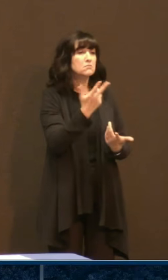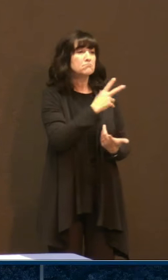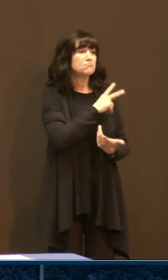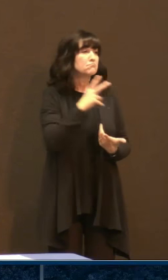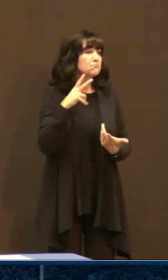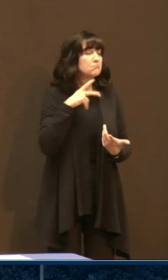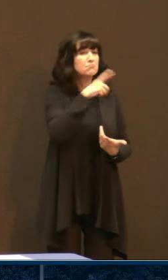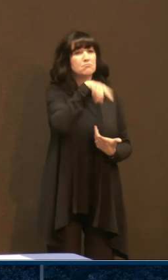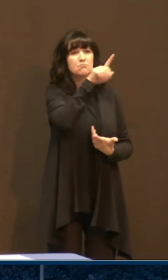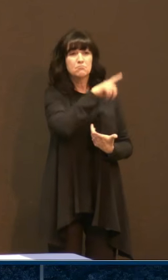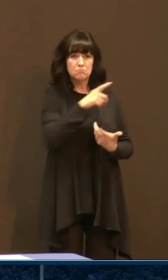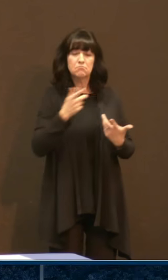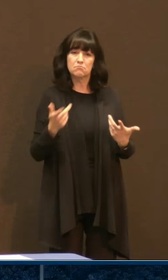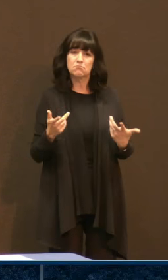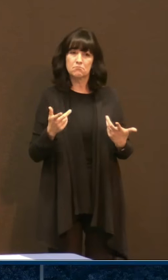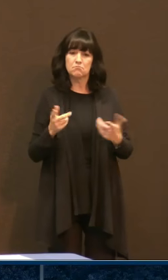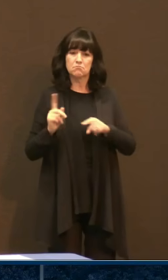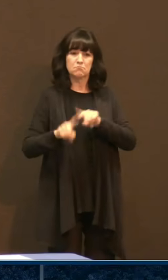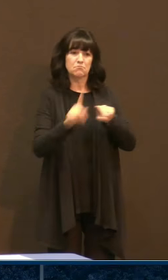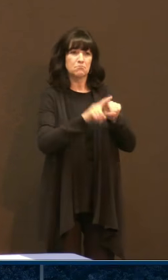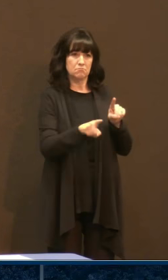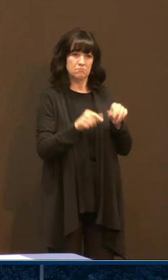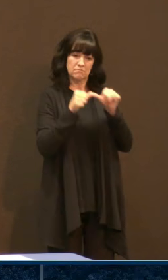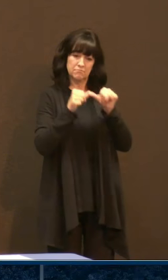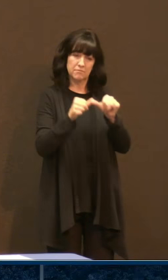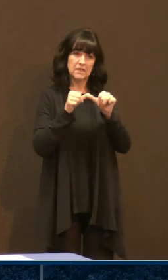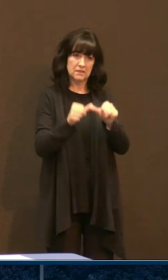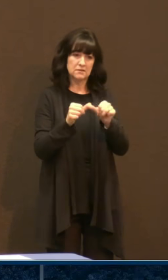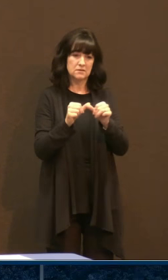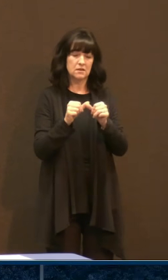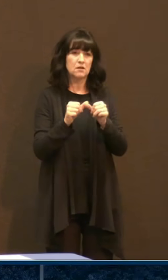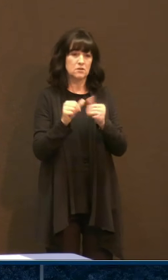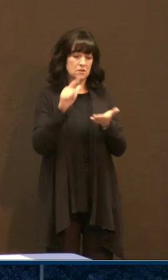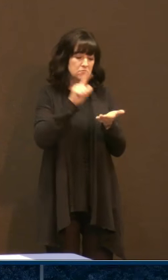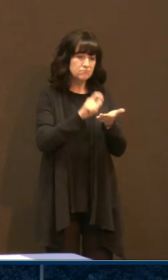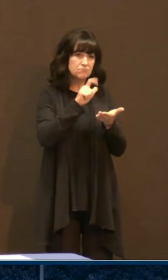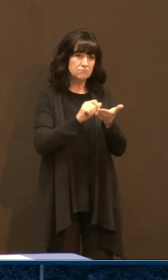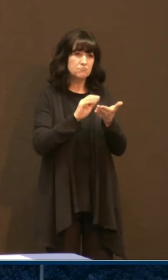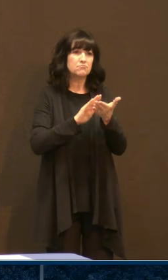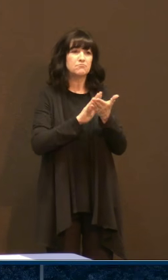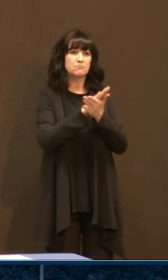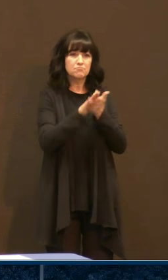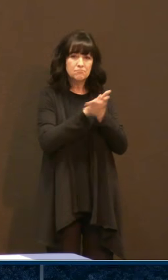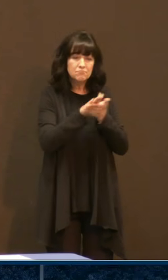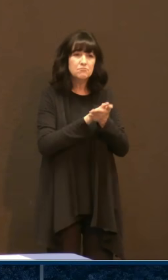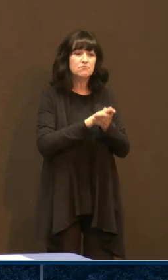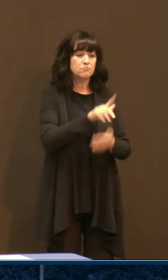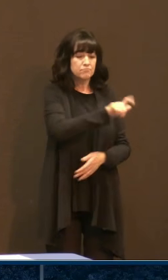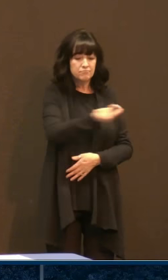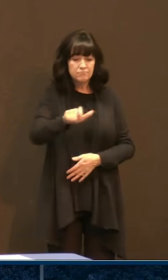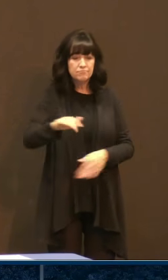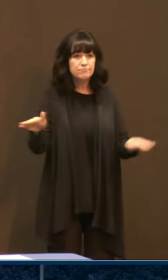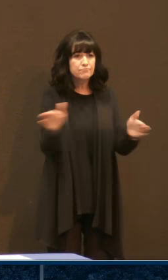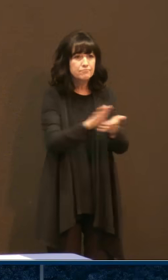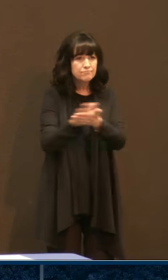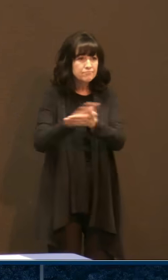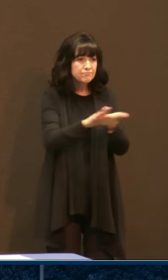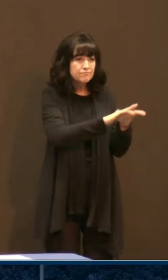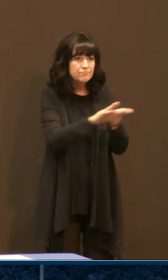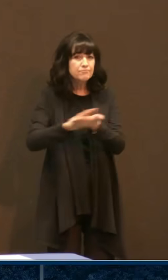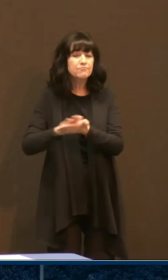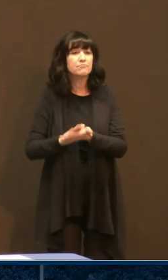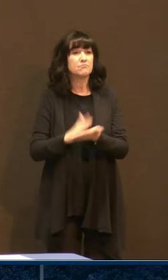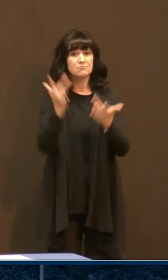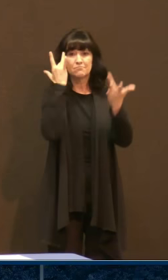your hands, sanitizing surfaces that are touched a lot, keeping your hands away from your face and